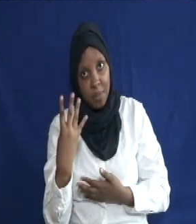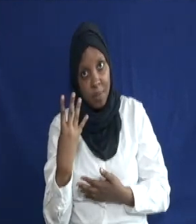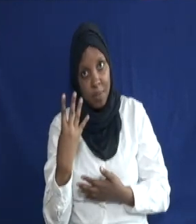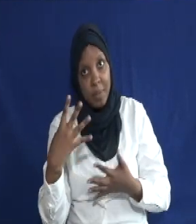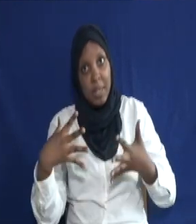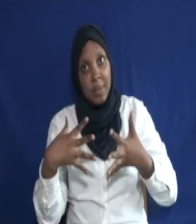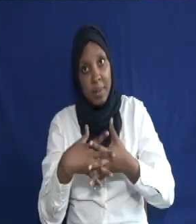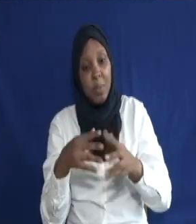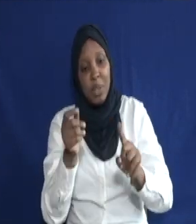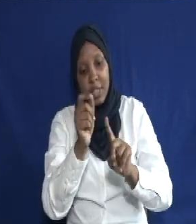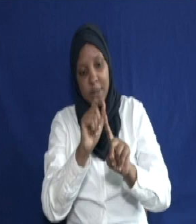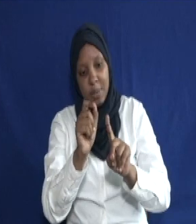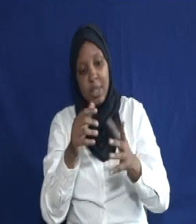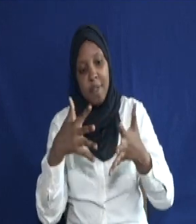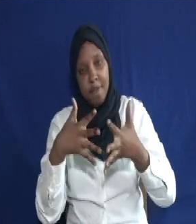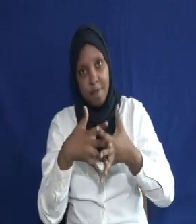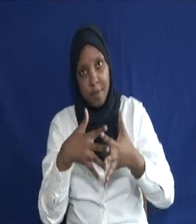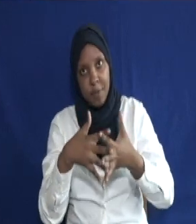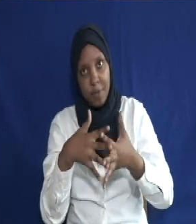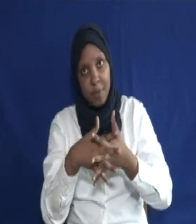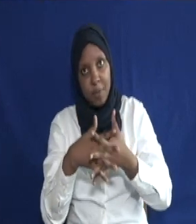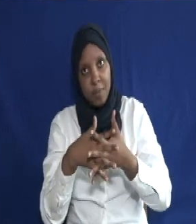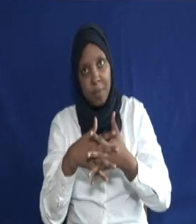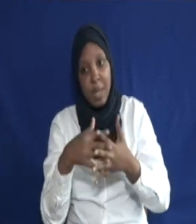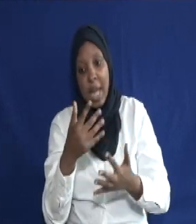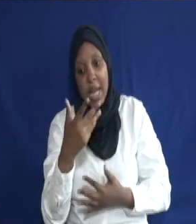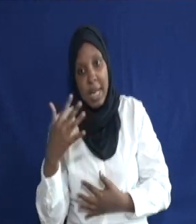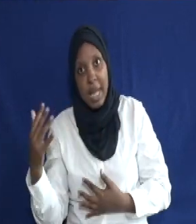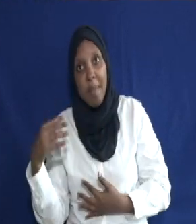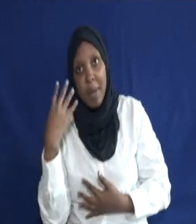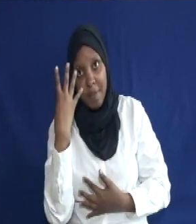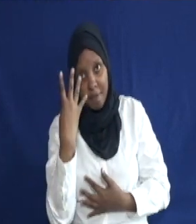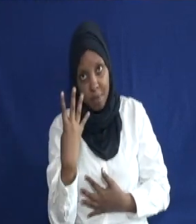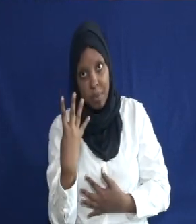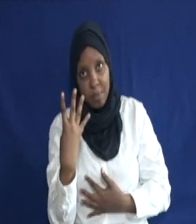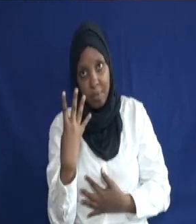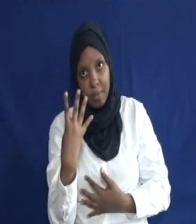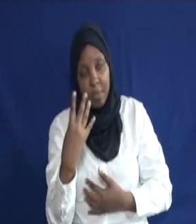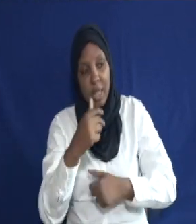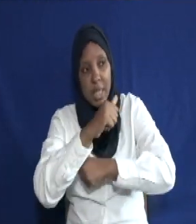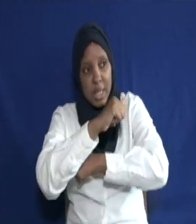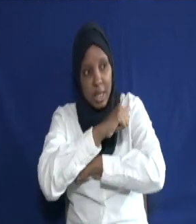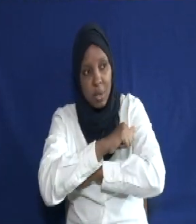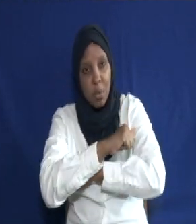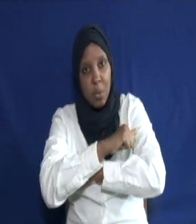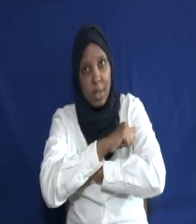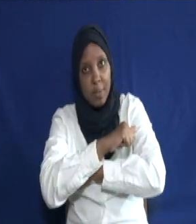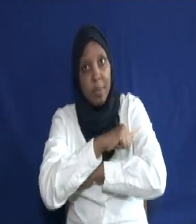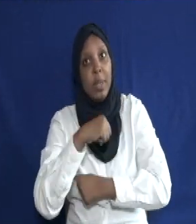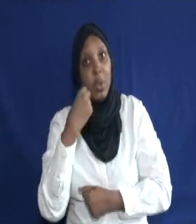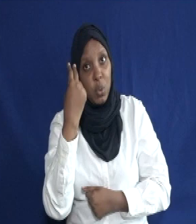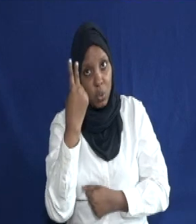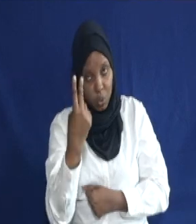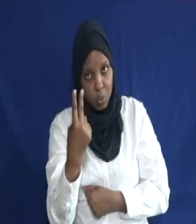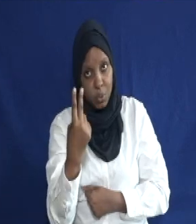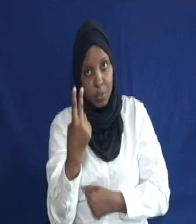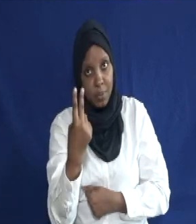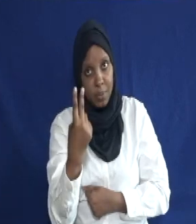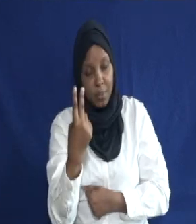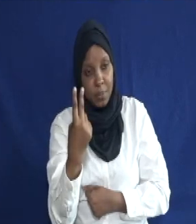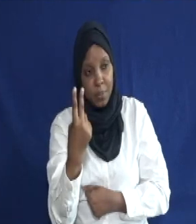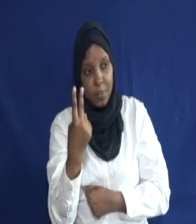into exponential form. Number 4 is equal to 2 times